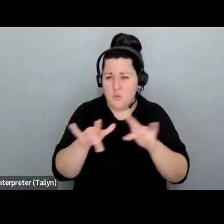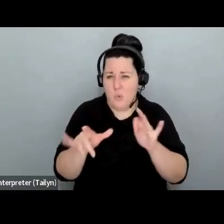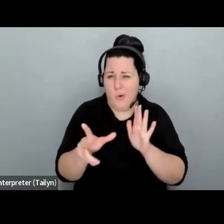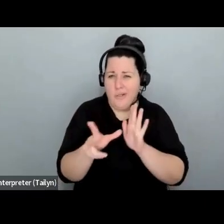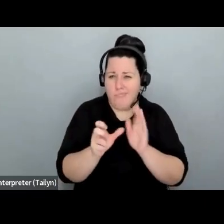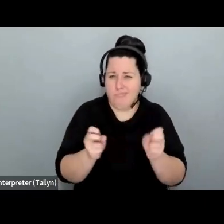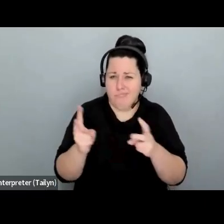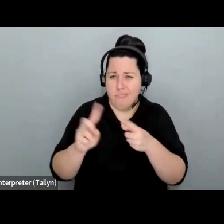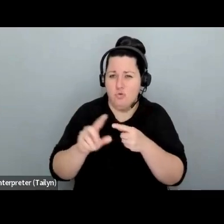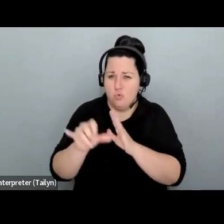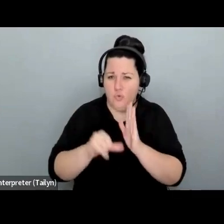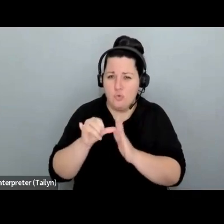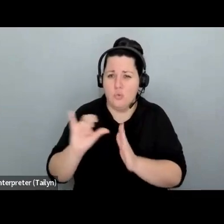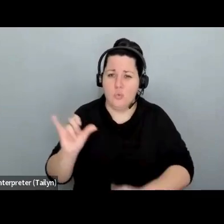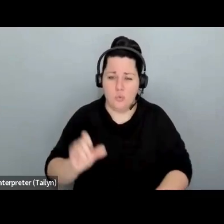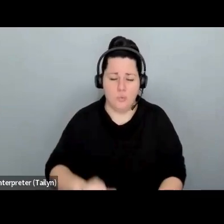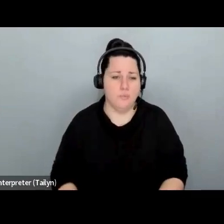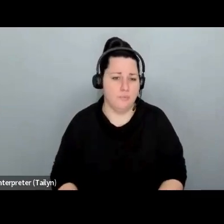as well.